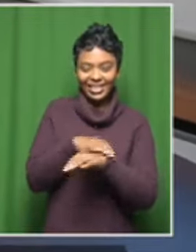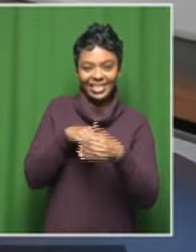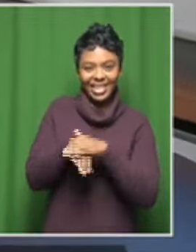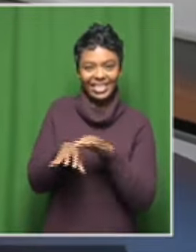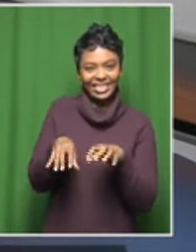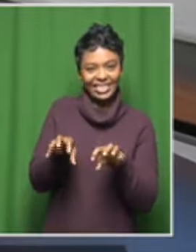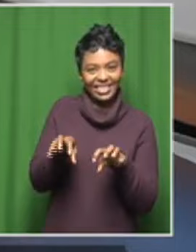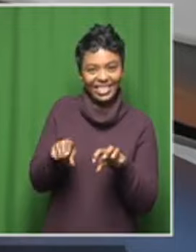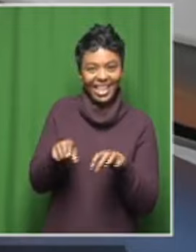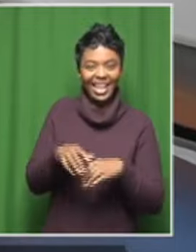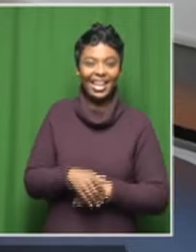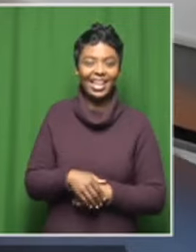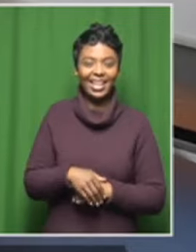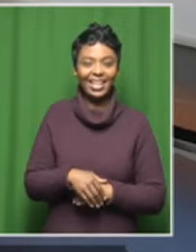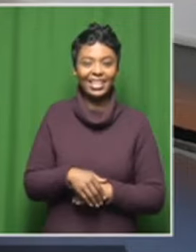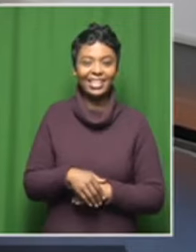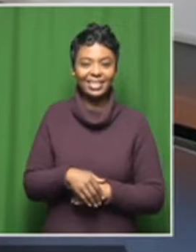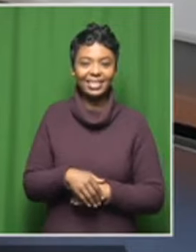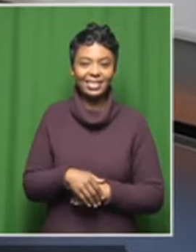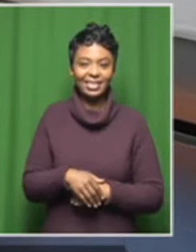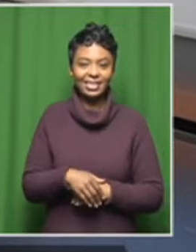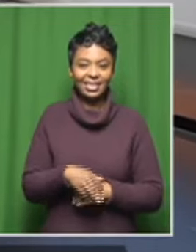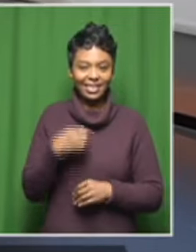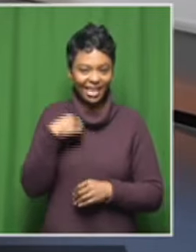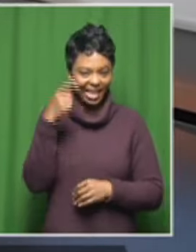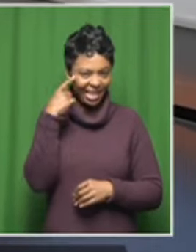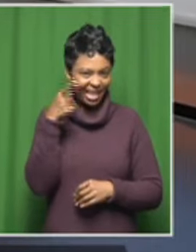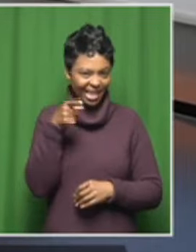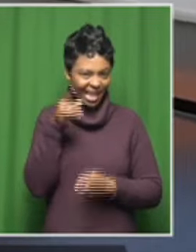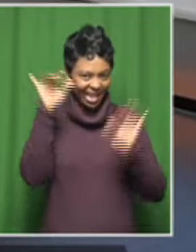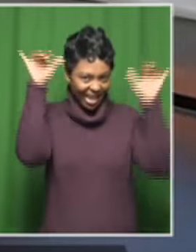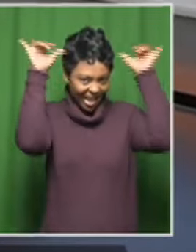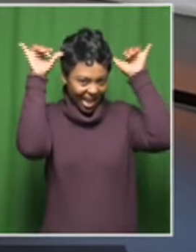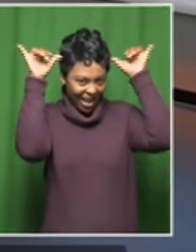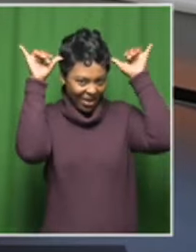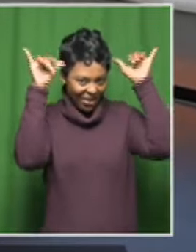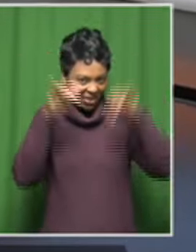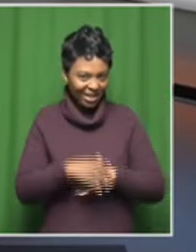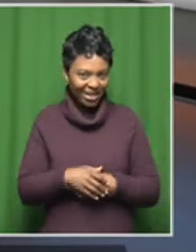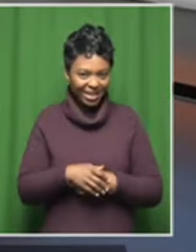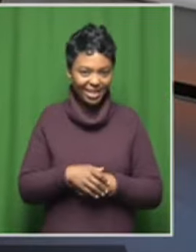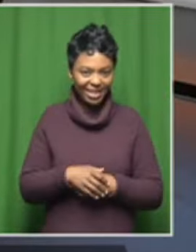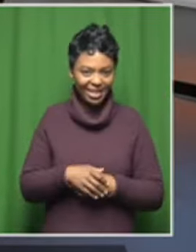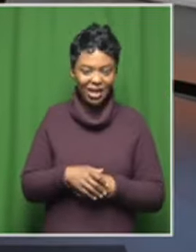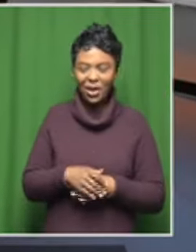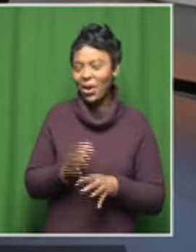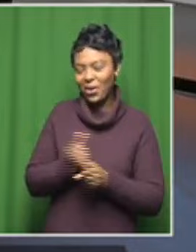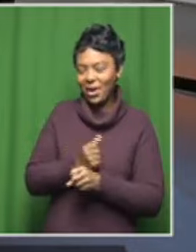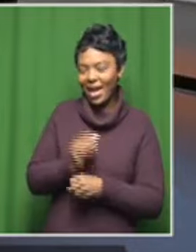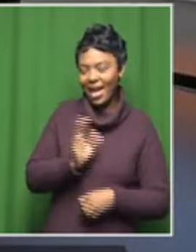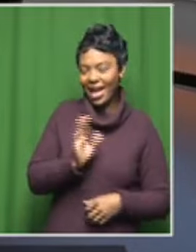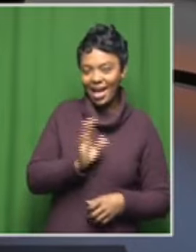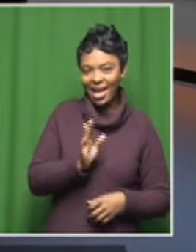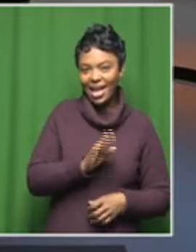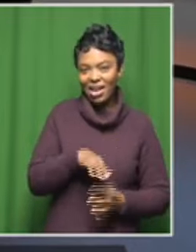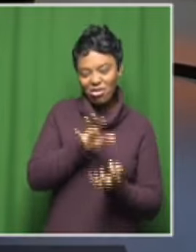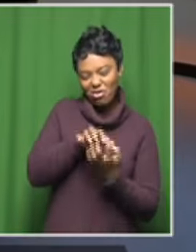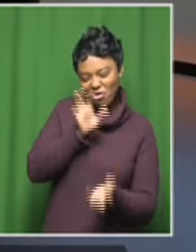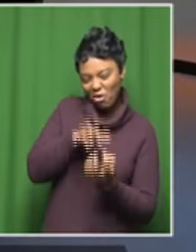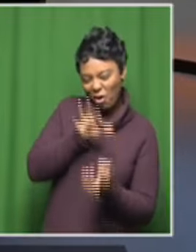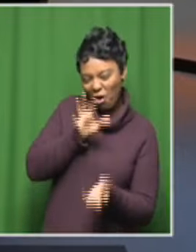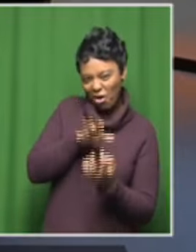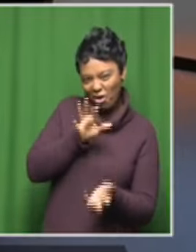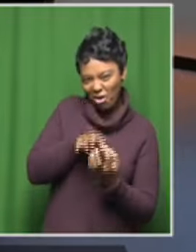cow. A red cow. Warthog, I think. Oh, is it a warthog? Okay, it's a Pumbaa. Yes. Frogs and the likes.